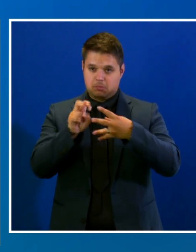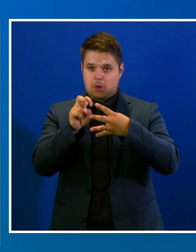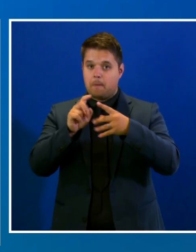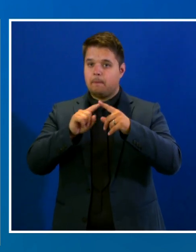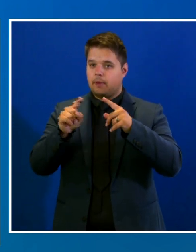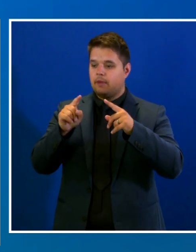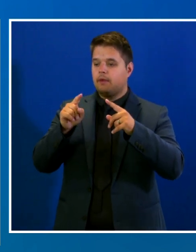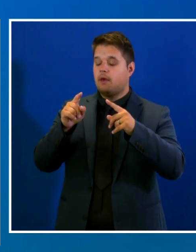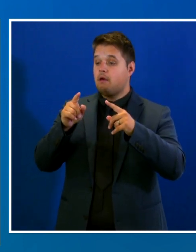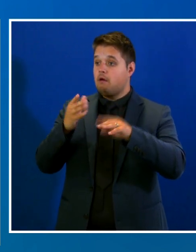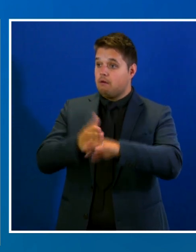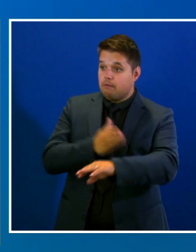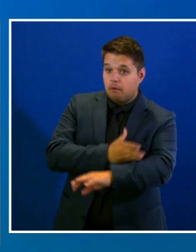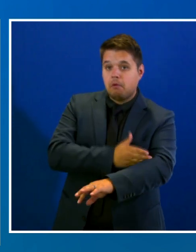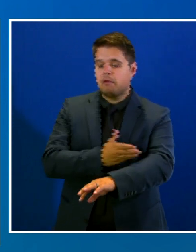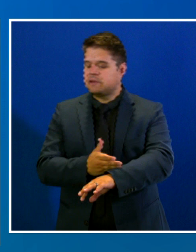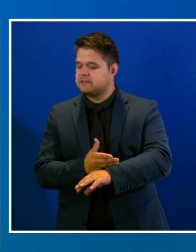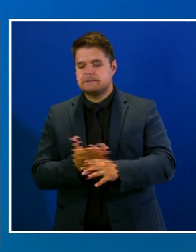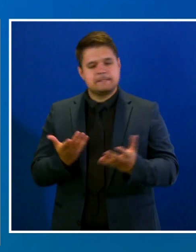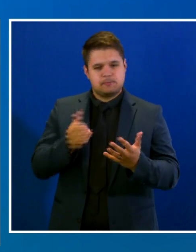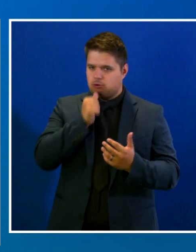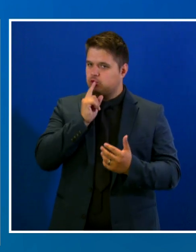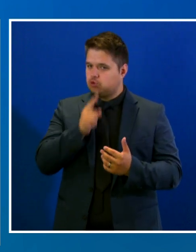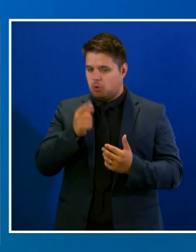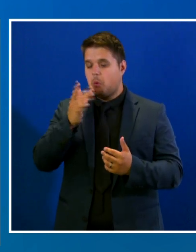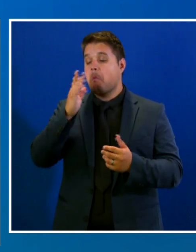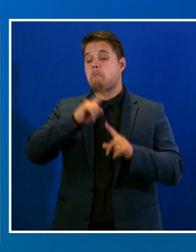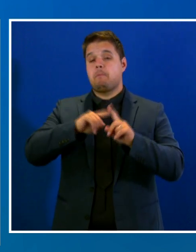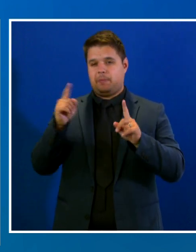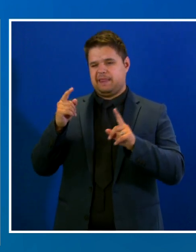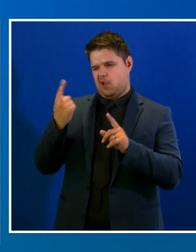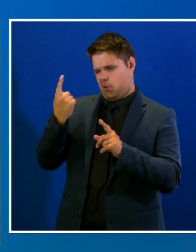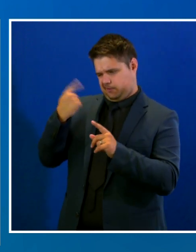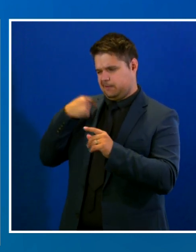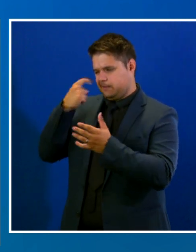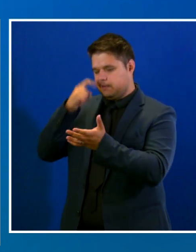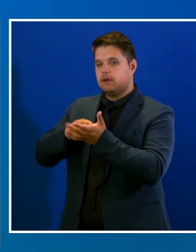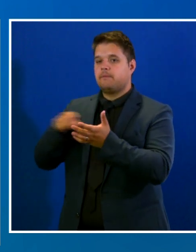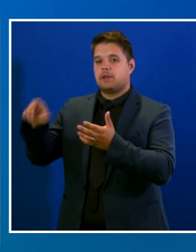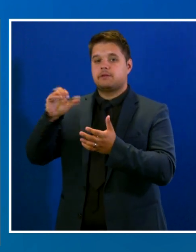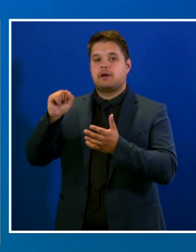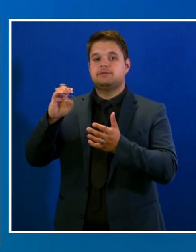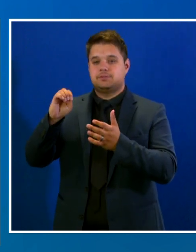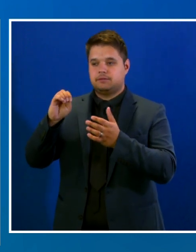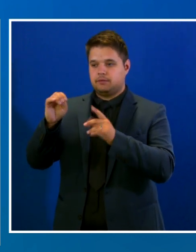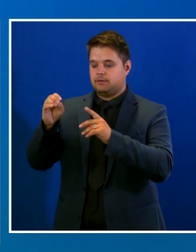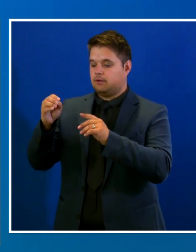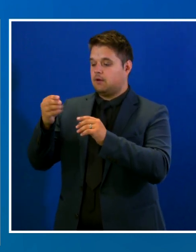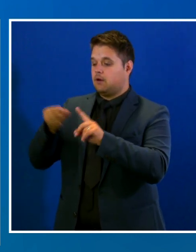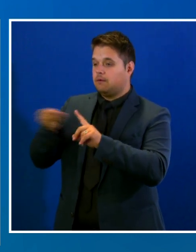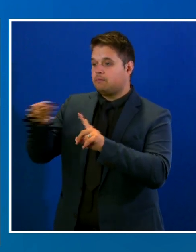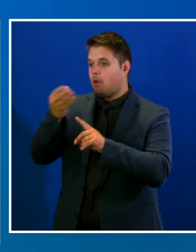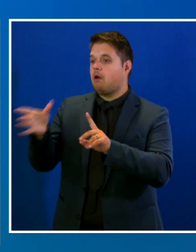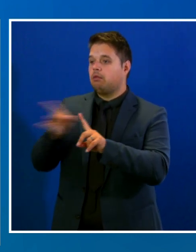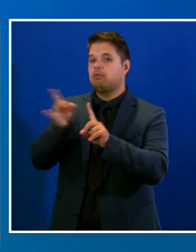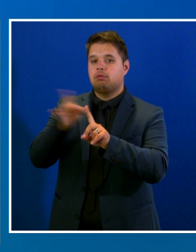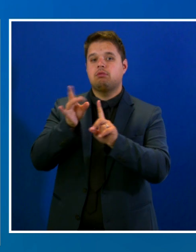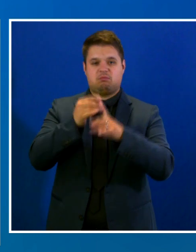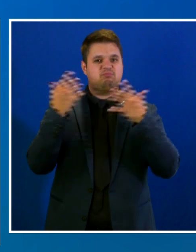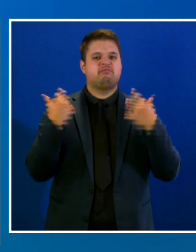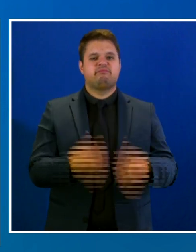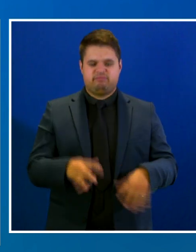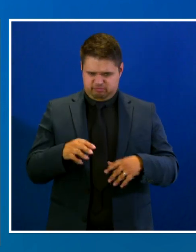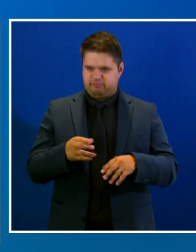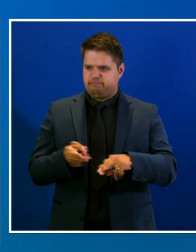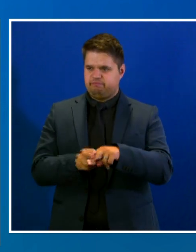case counts and new hospitalizations is reason for concern. The state's next evaluation for